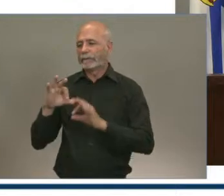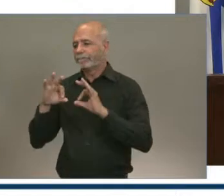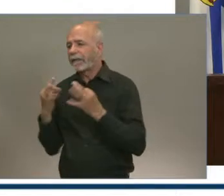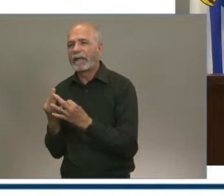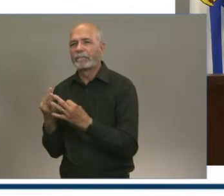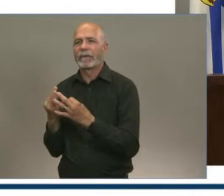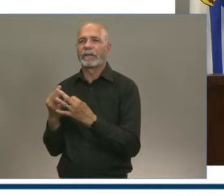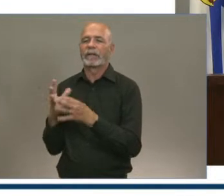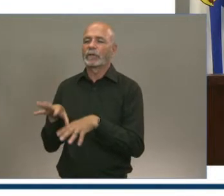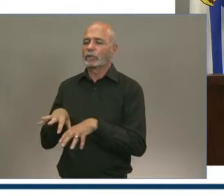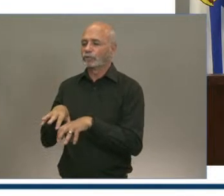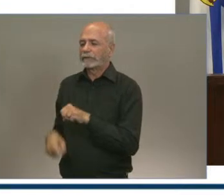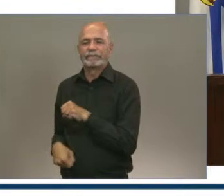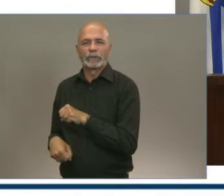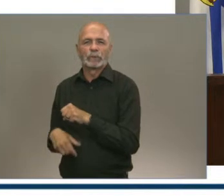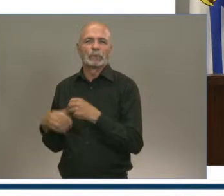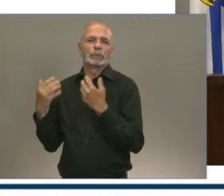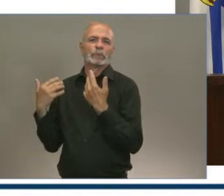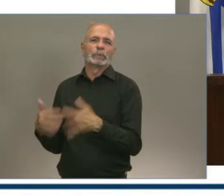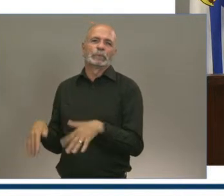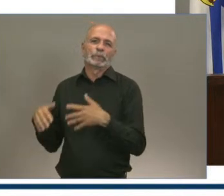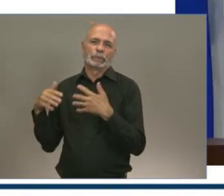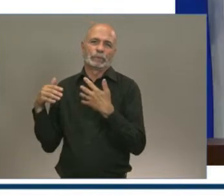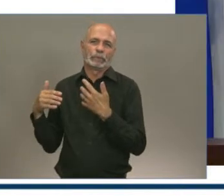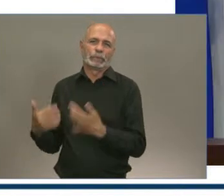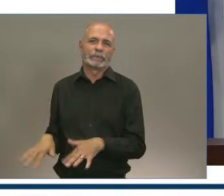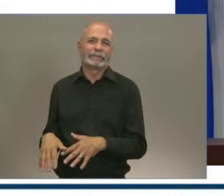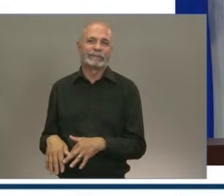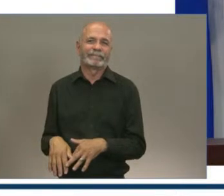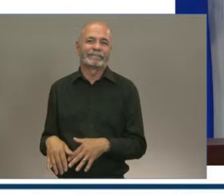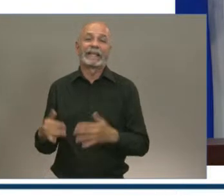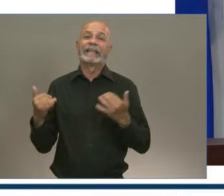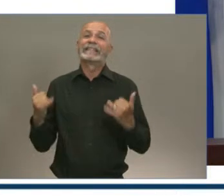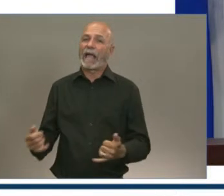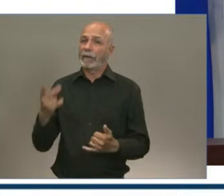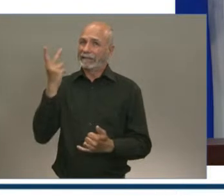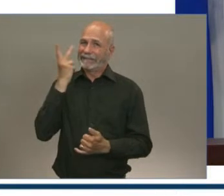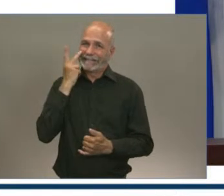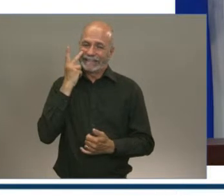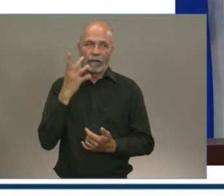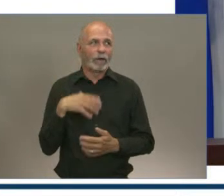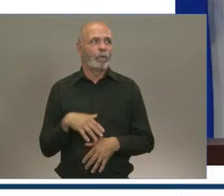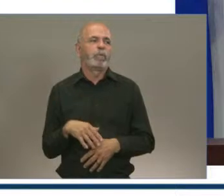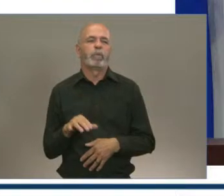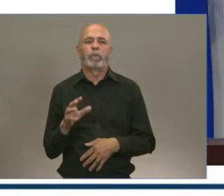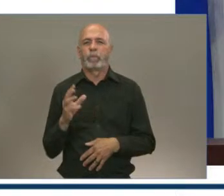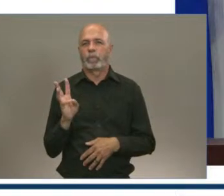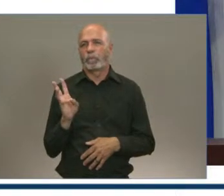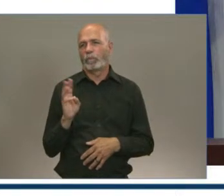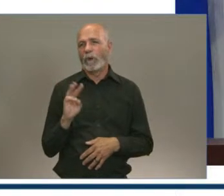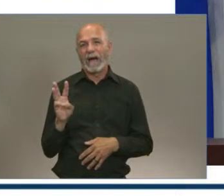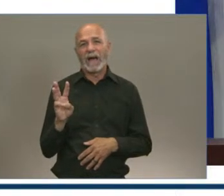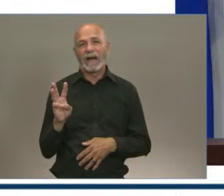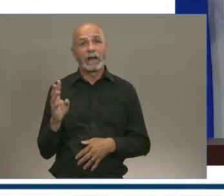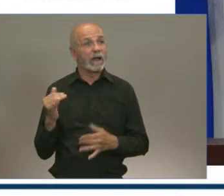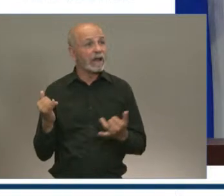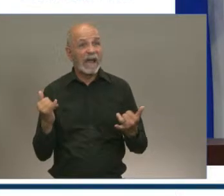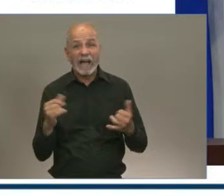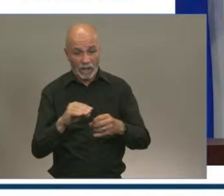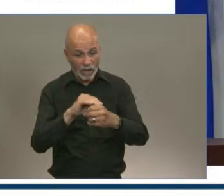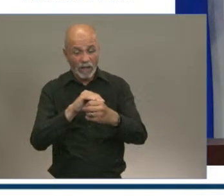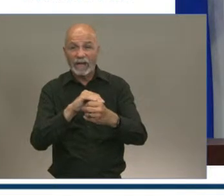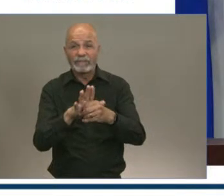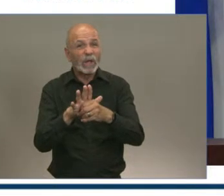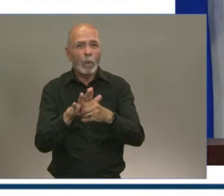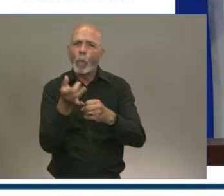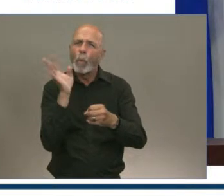that we lost. That's still another reminder, this latest death, how deadly this disease can be, and it is still